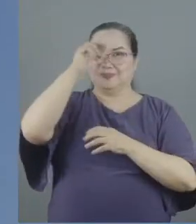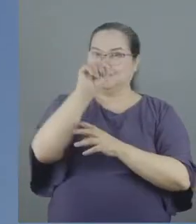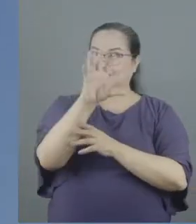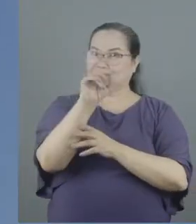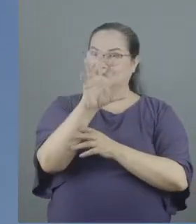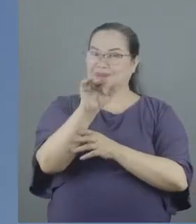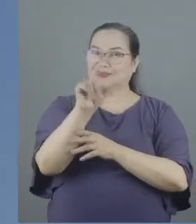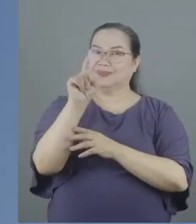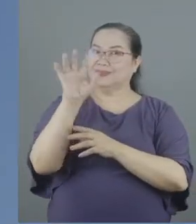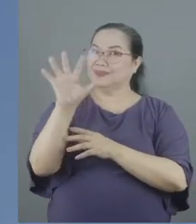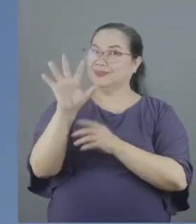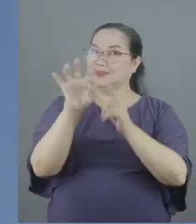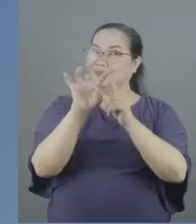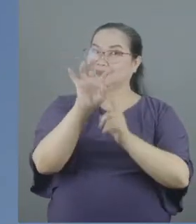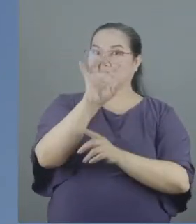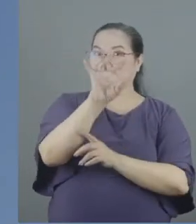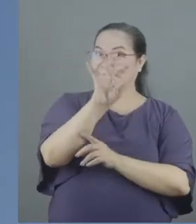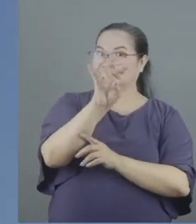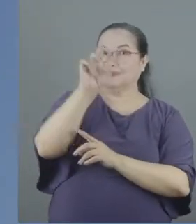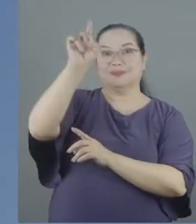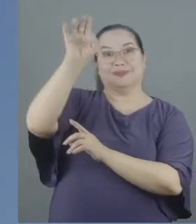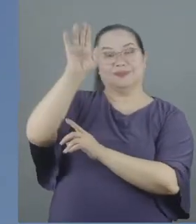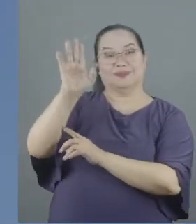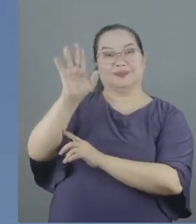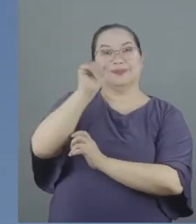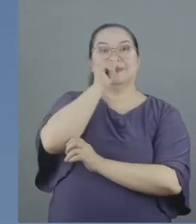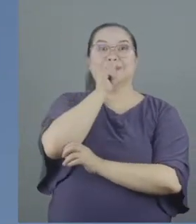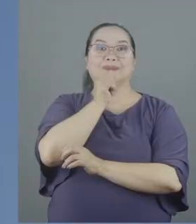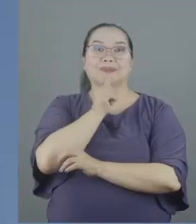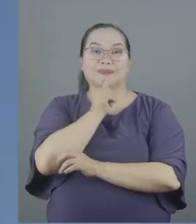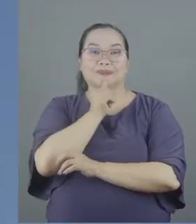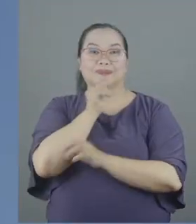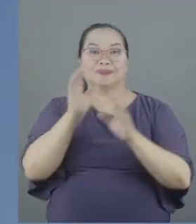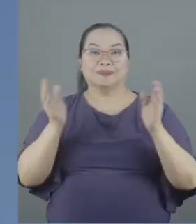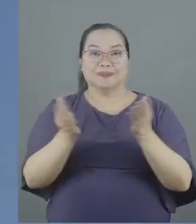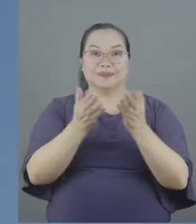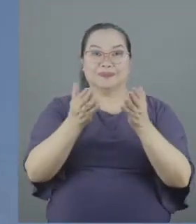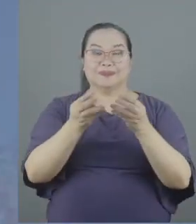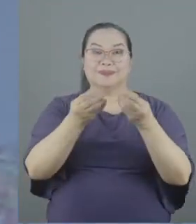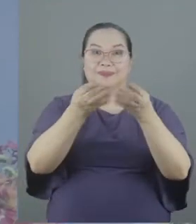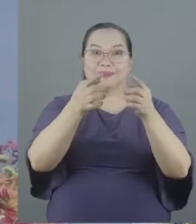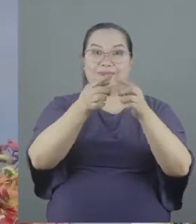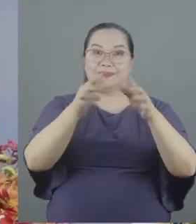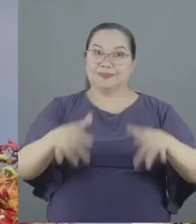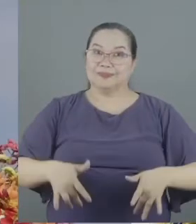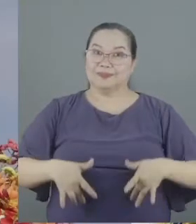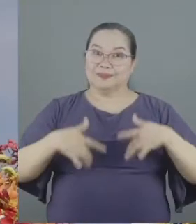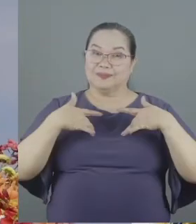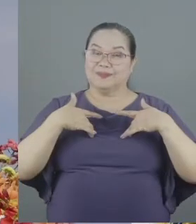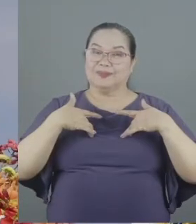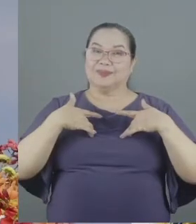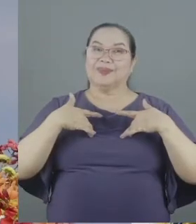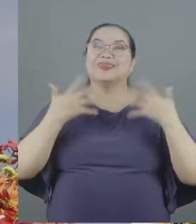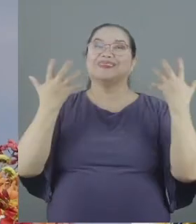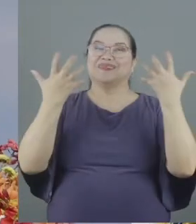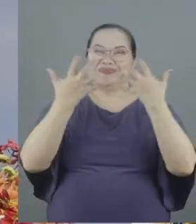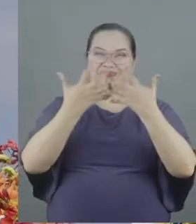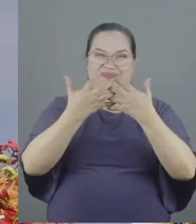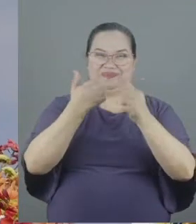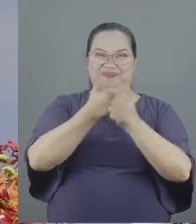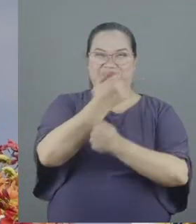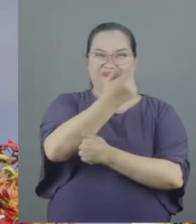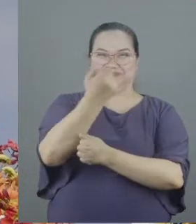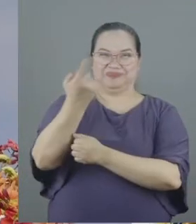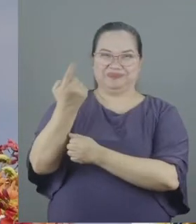-7 says, the God of endurance and encouragement grant you to live in such harmony with one another,